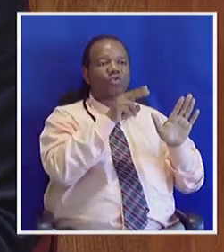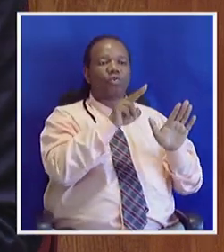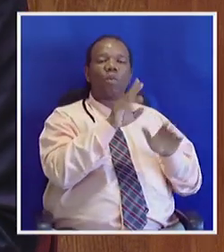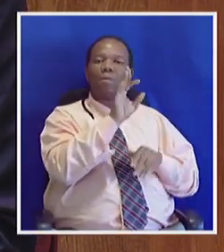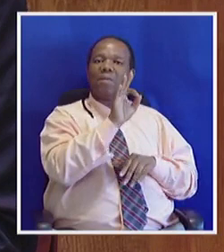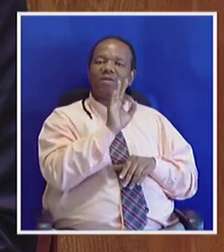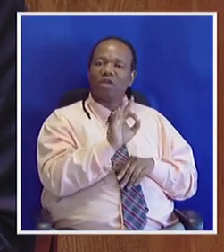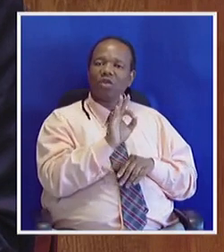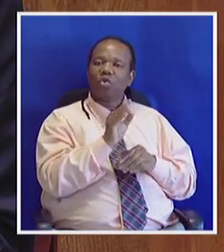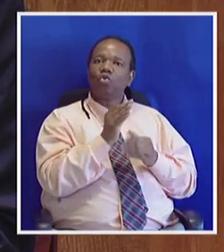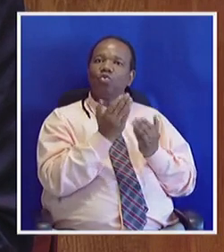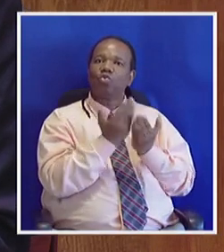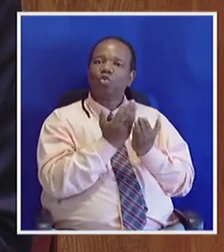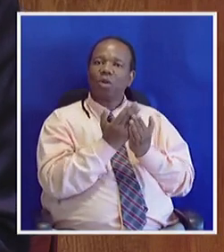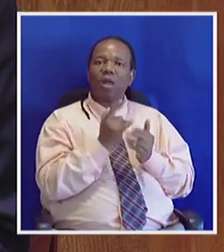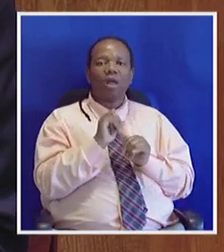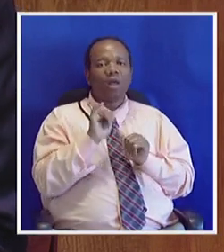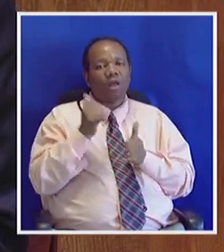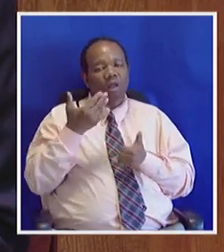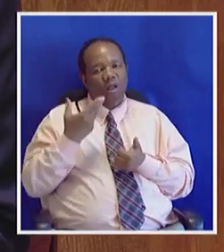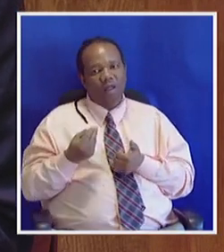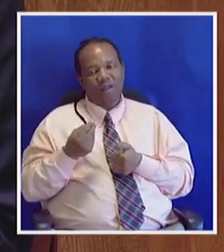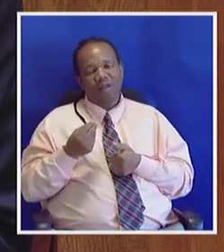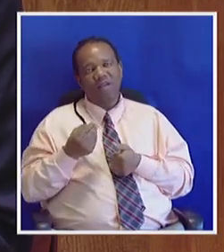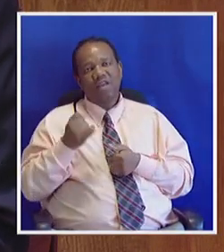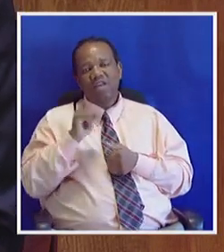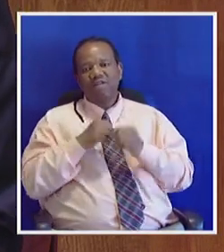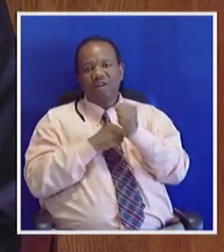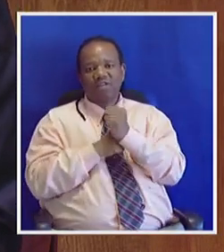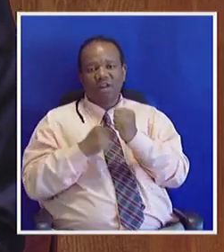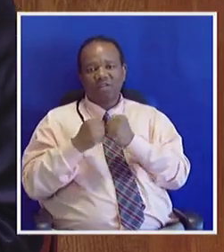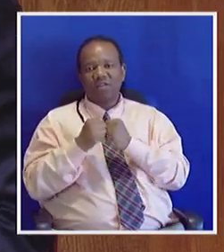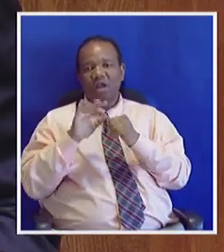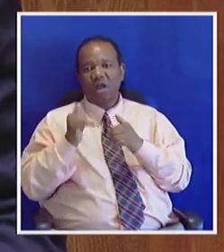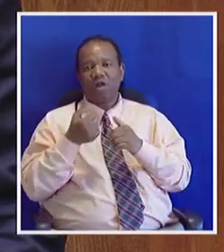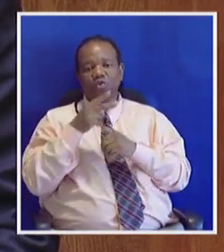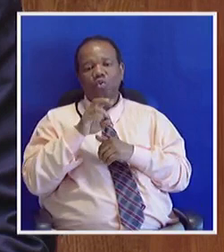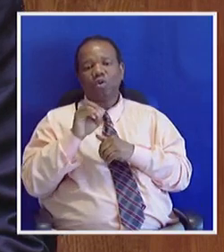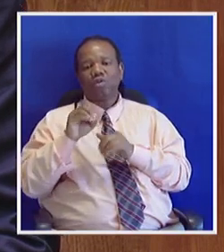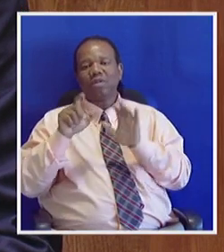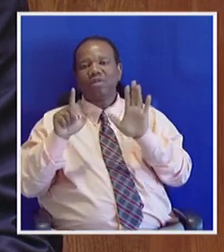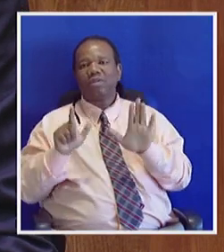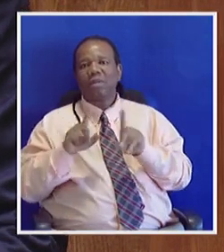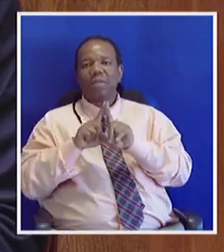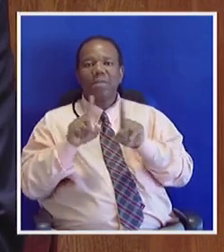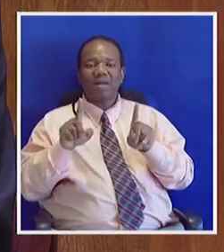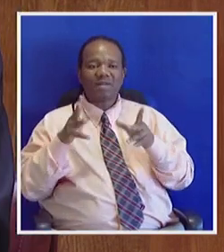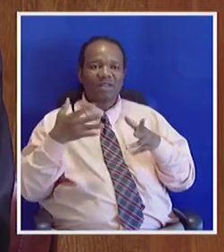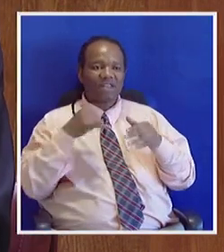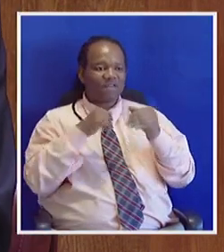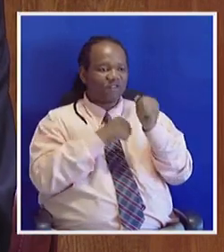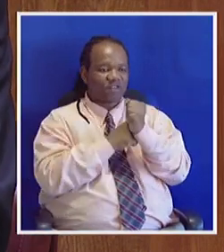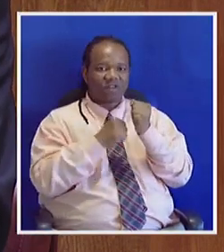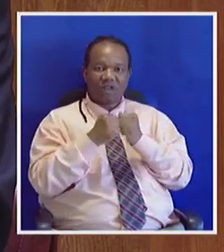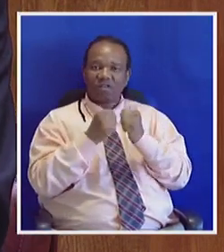The last time the colleges were provided infrastructure grant was in 2006. As a result, infrastructure is